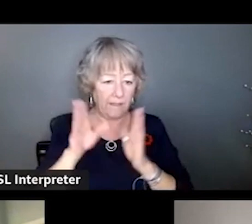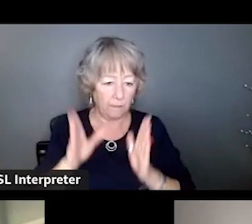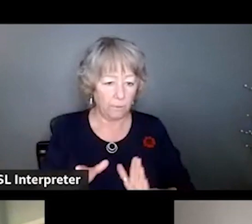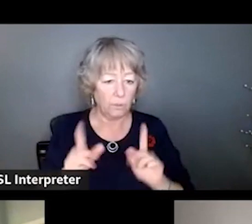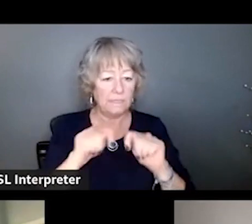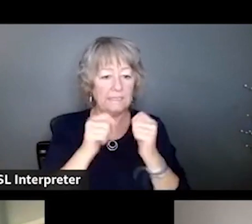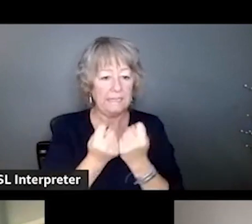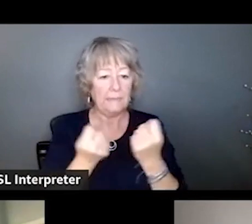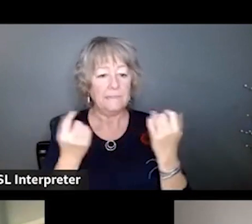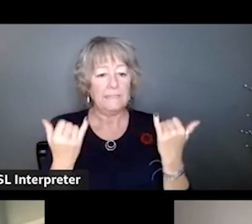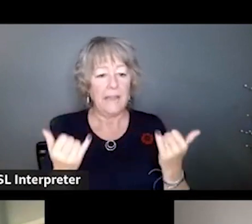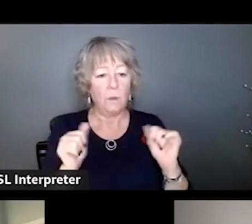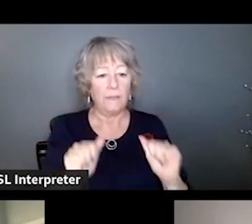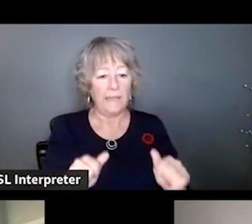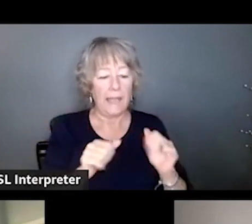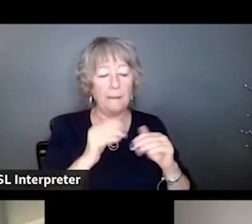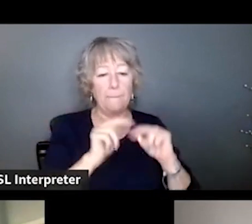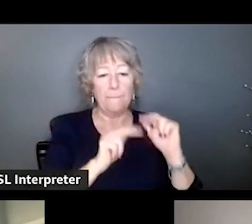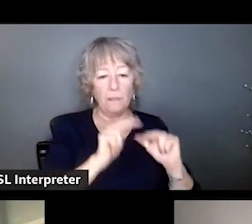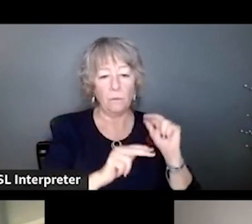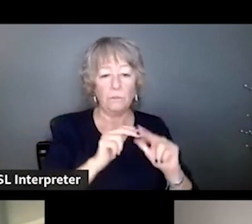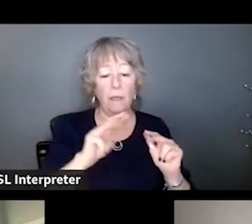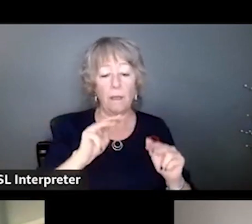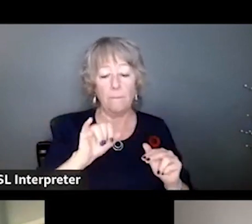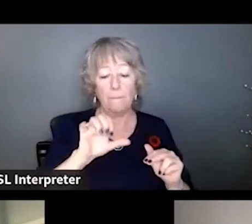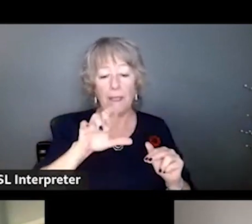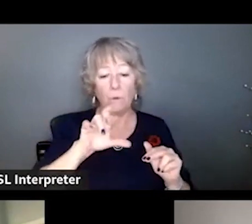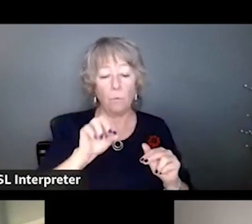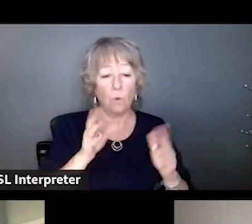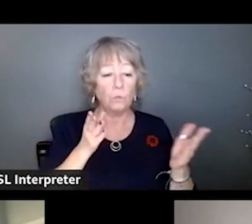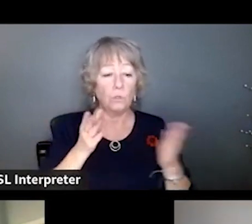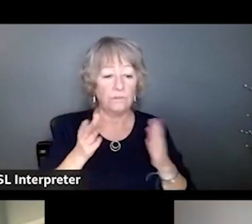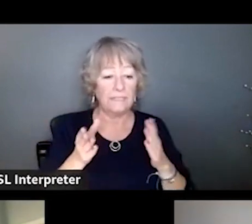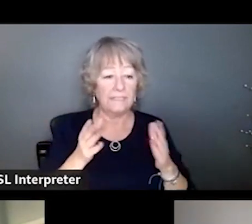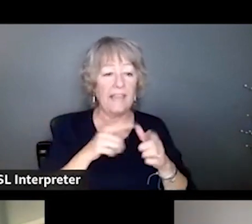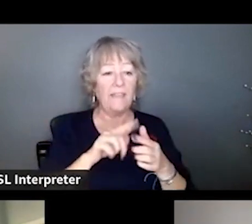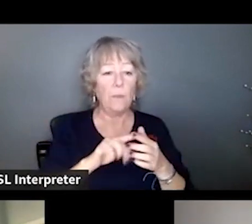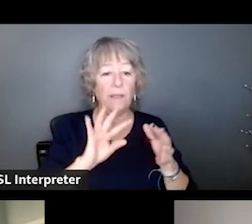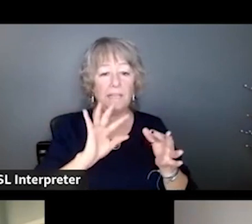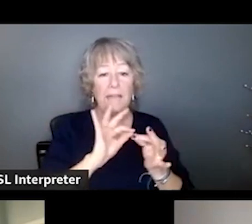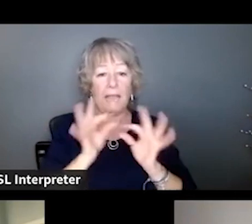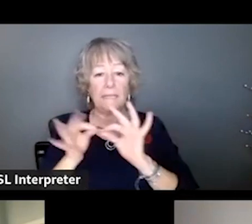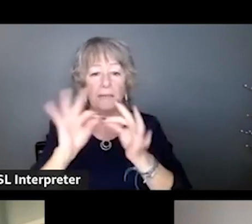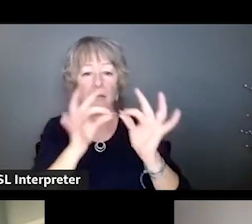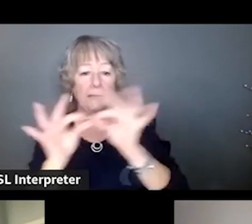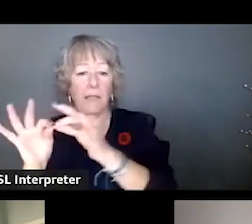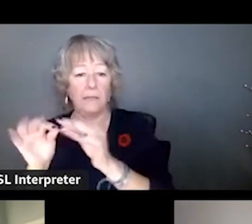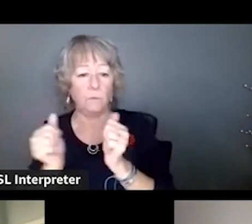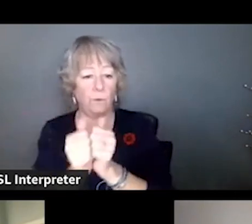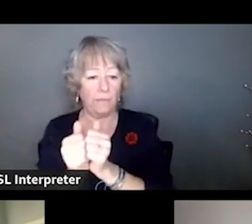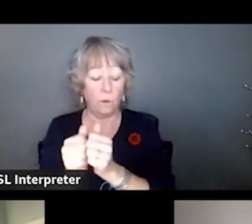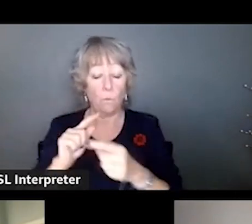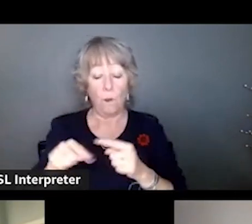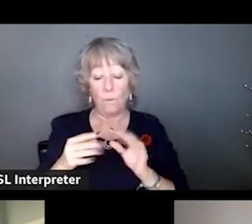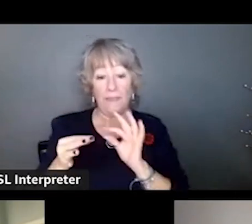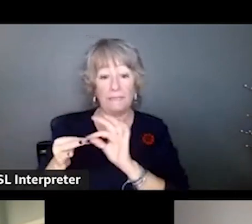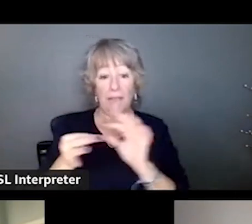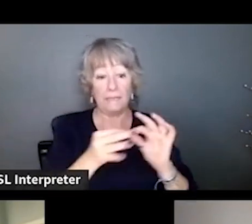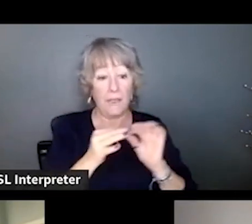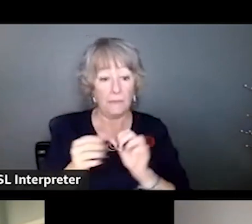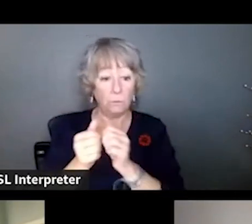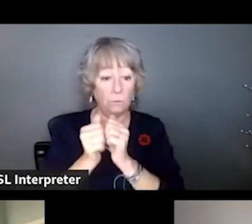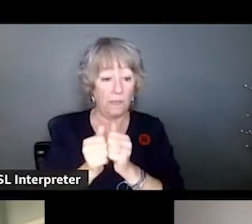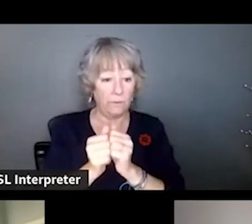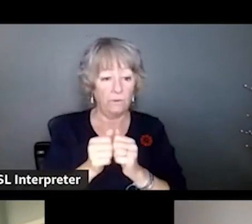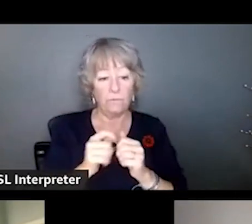individually build microservices, and then you're basically tying all these together. And when you're tying all these together, a single packet,